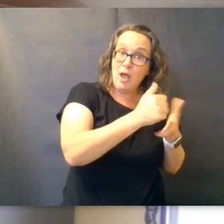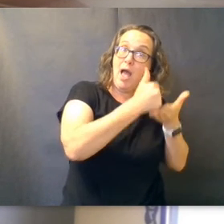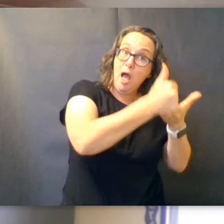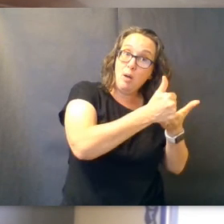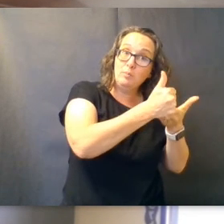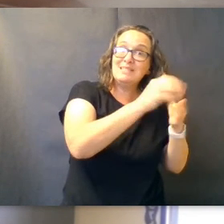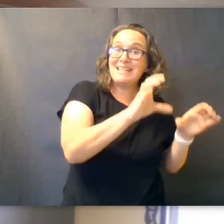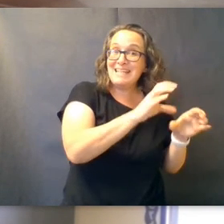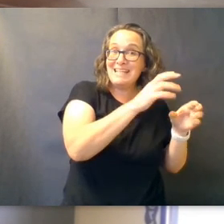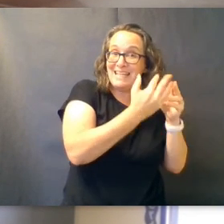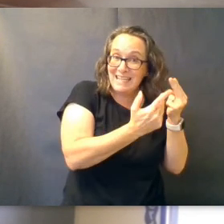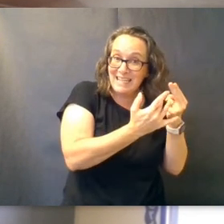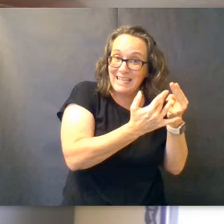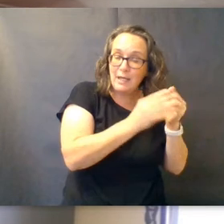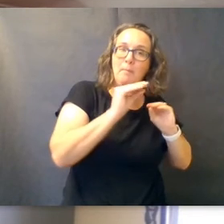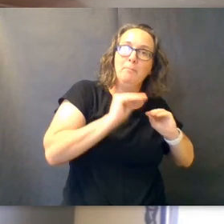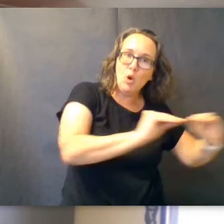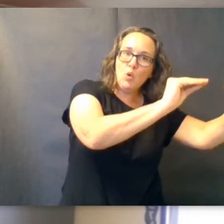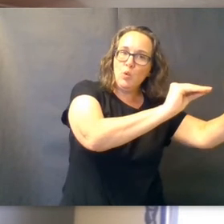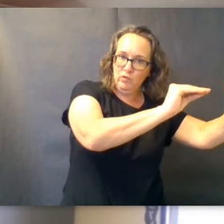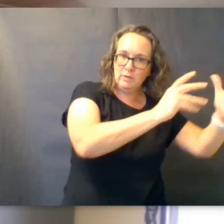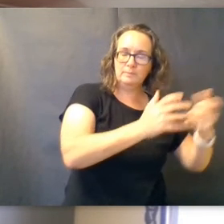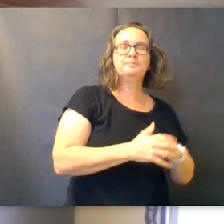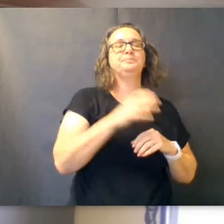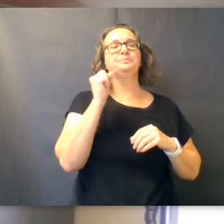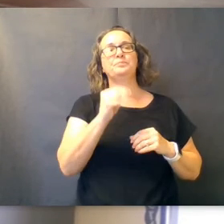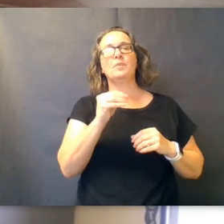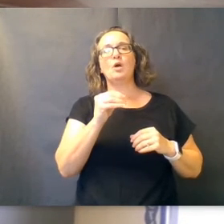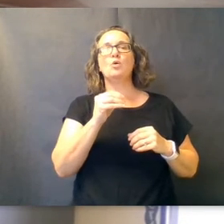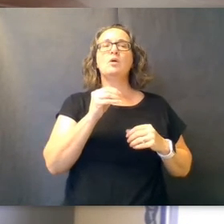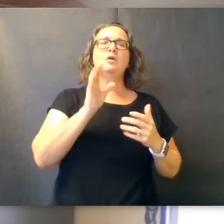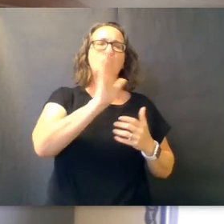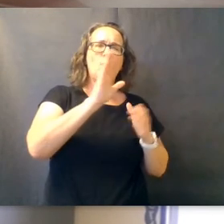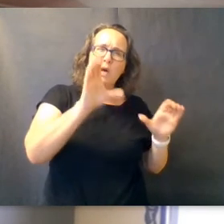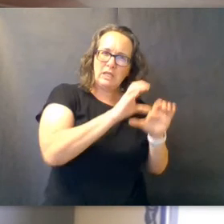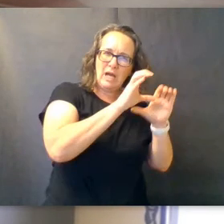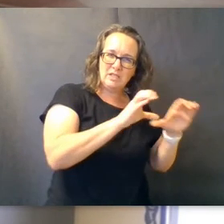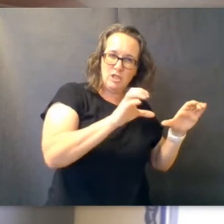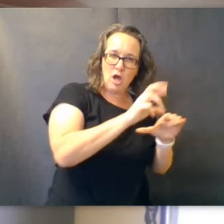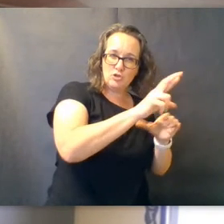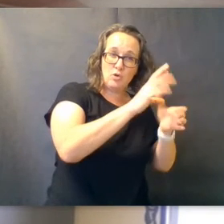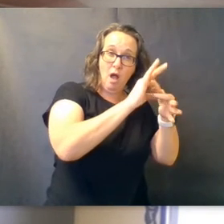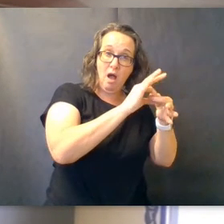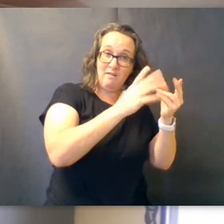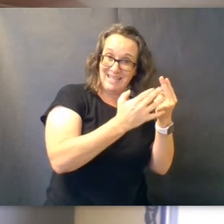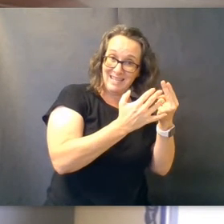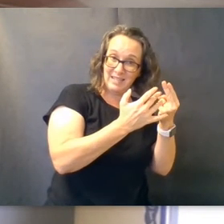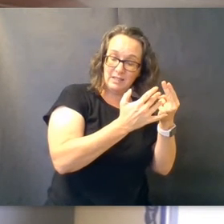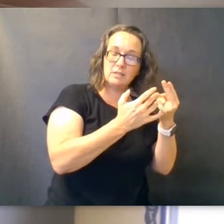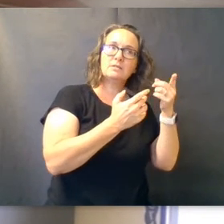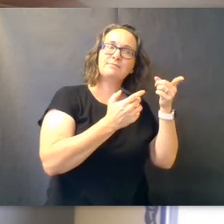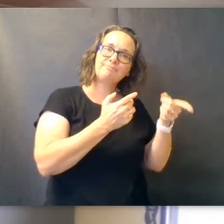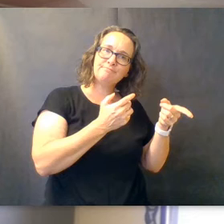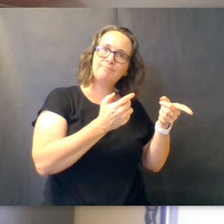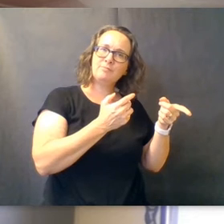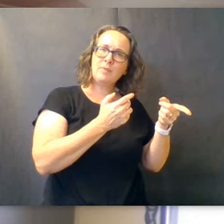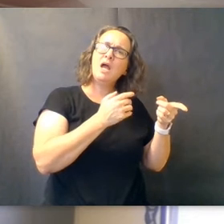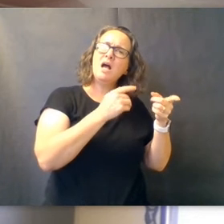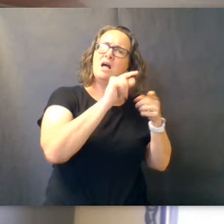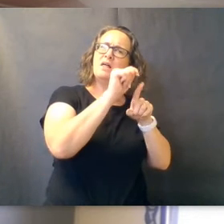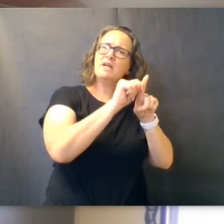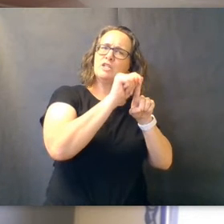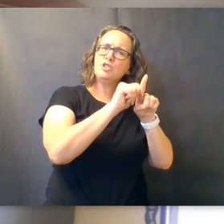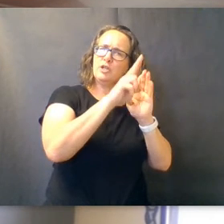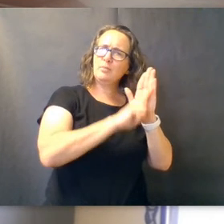move around. And so your conductors of heat are the ones that the temperature is going to change